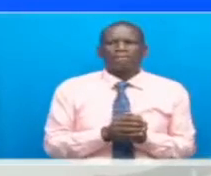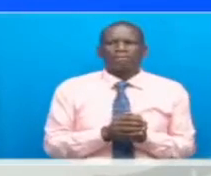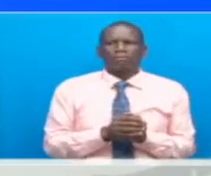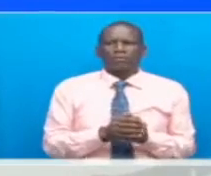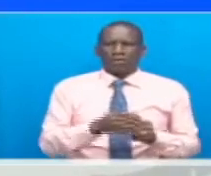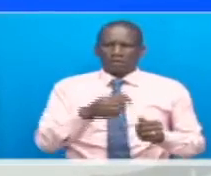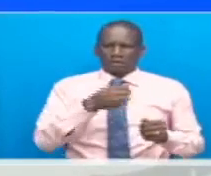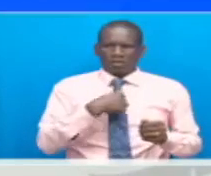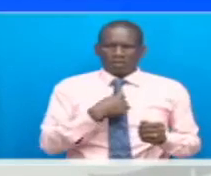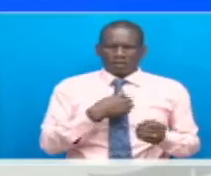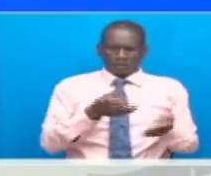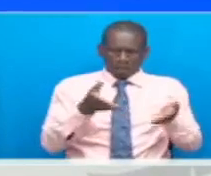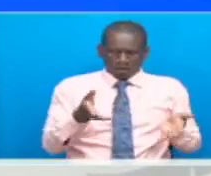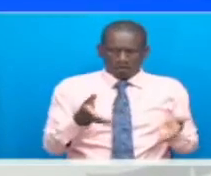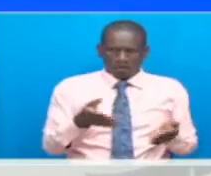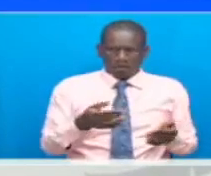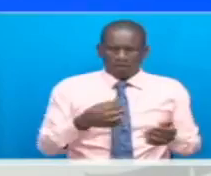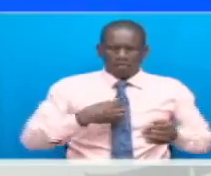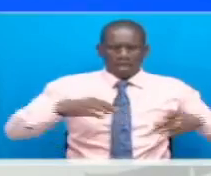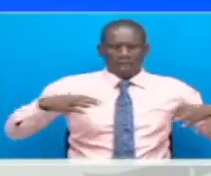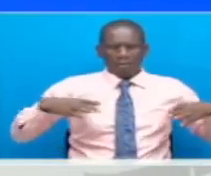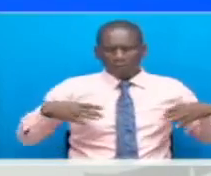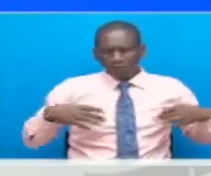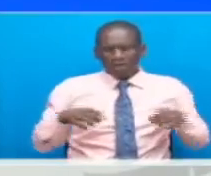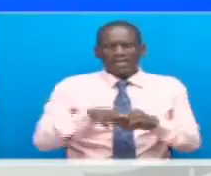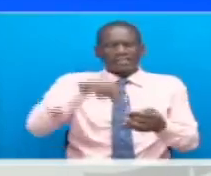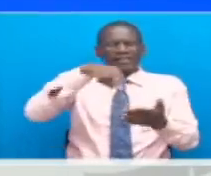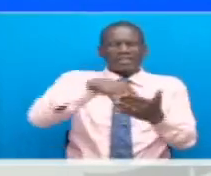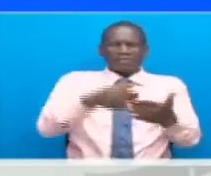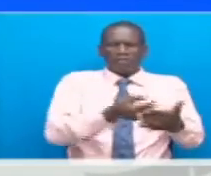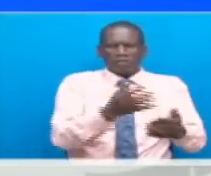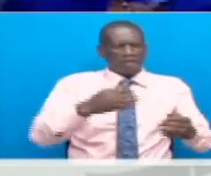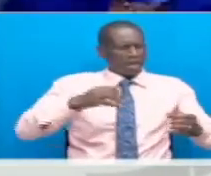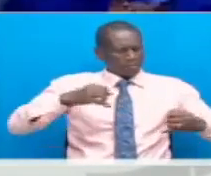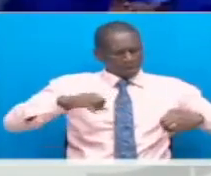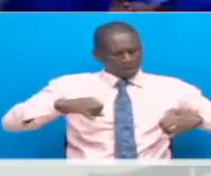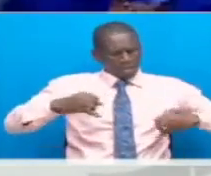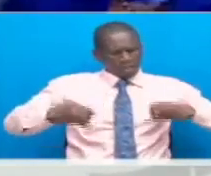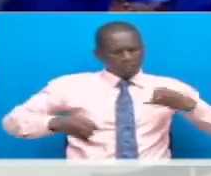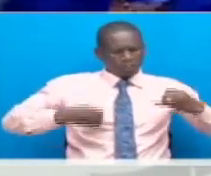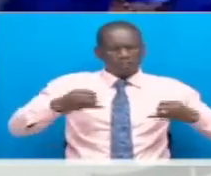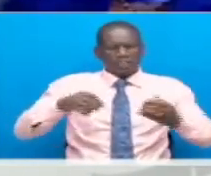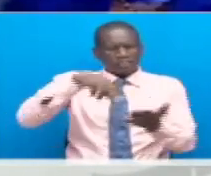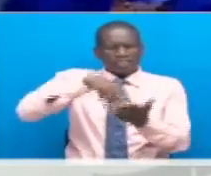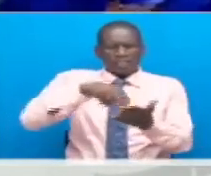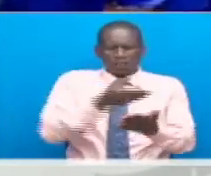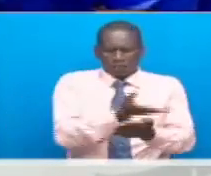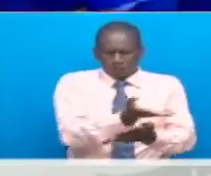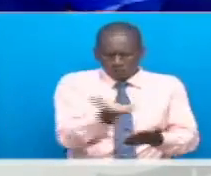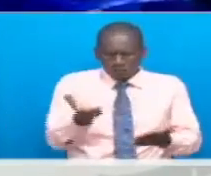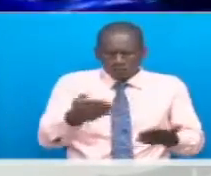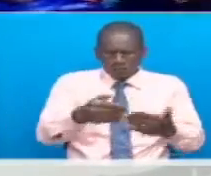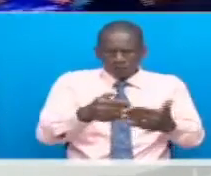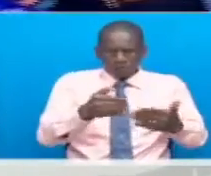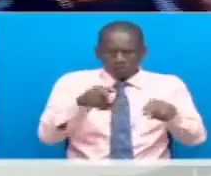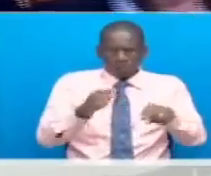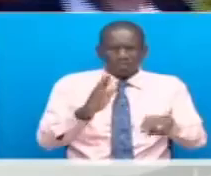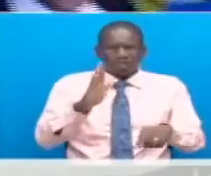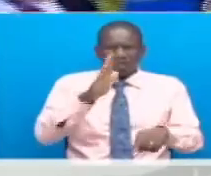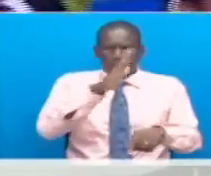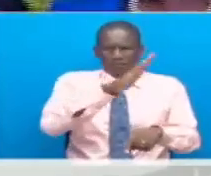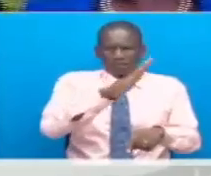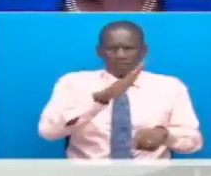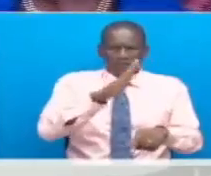I am therefore very proud as I stand before you this evening, because for me and